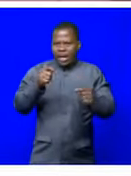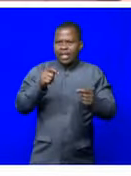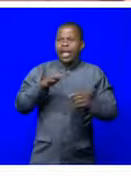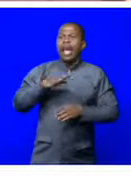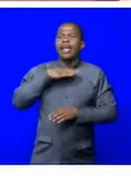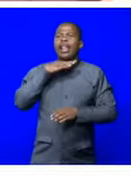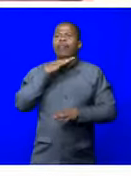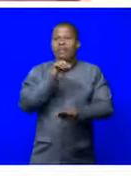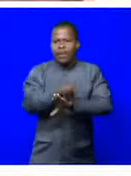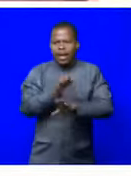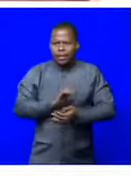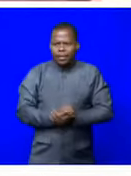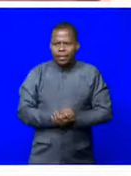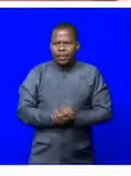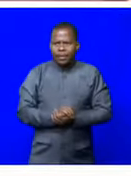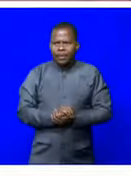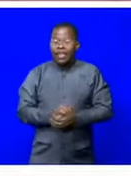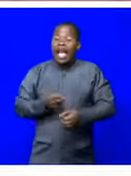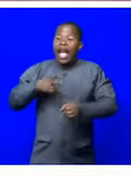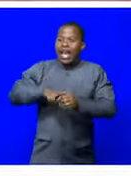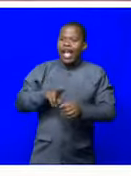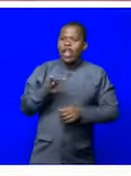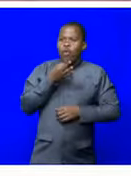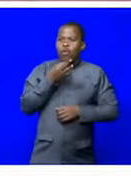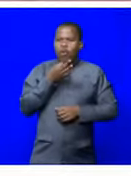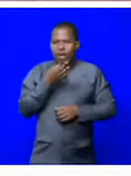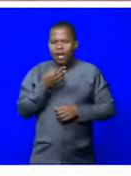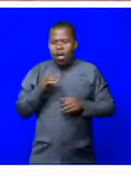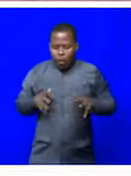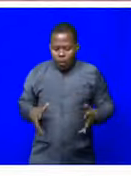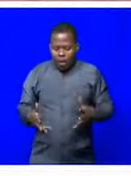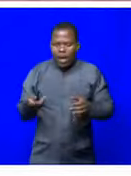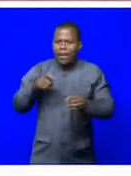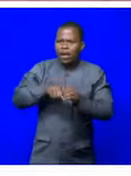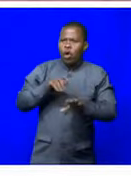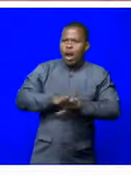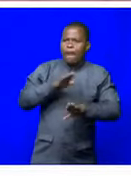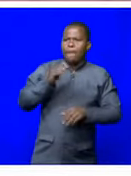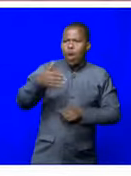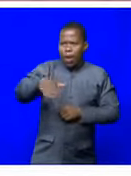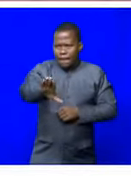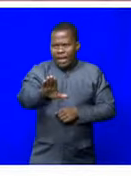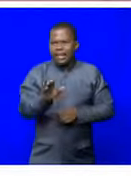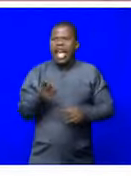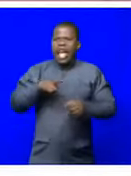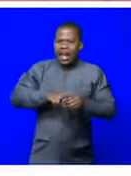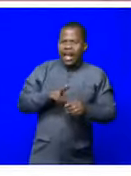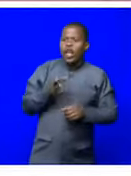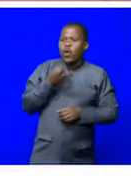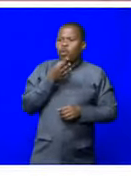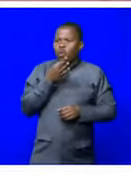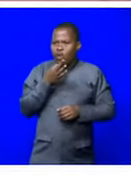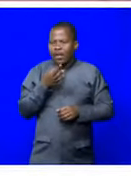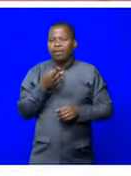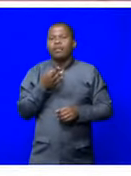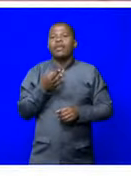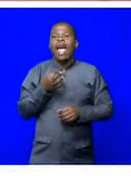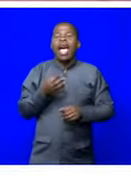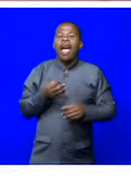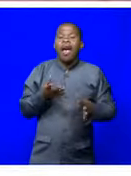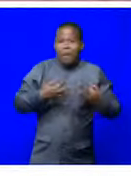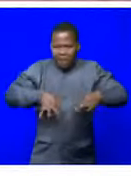are expecting from them, which is providing food not for the household only but also